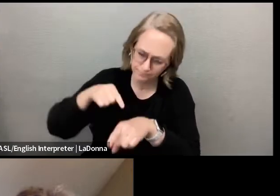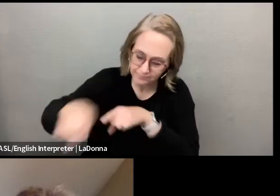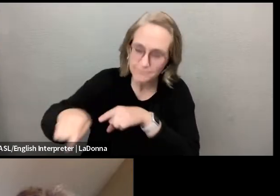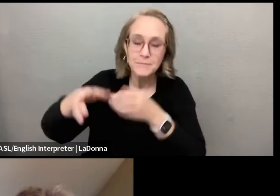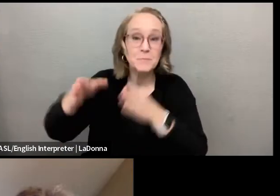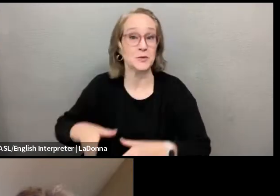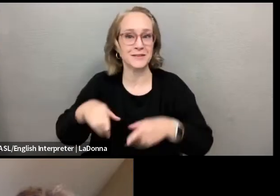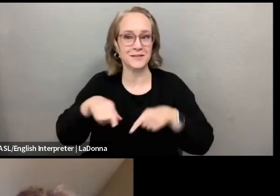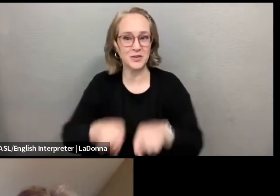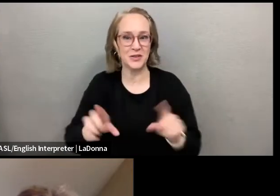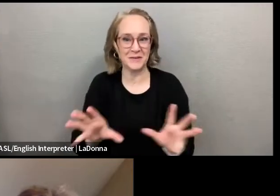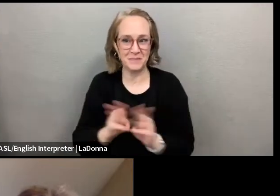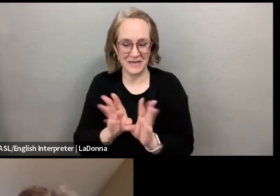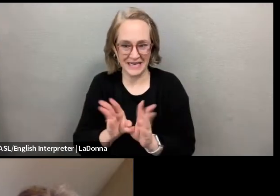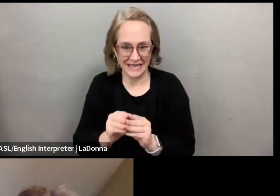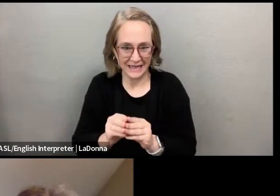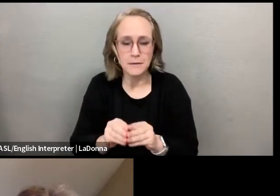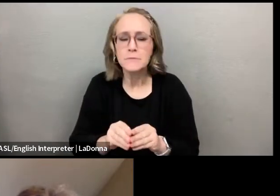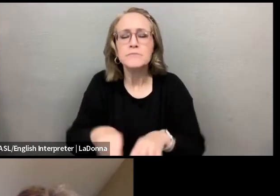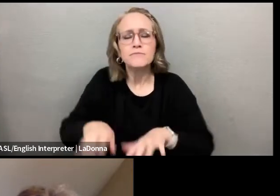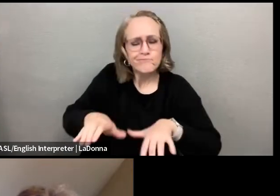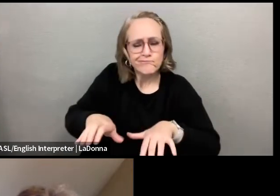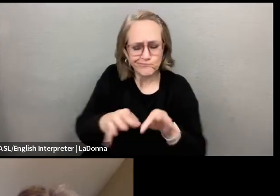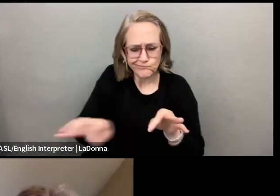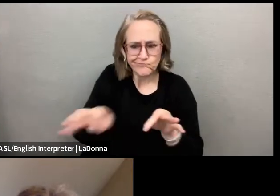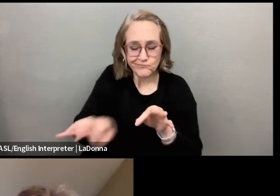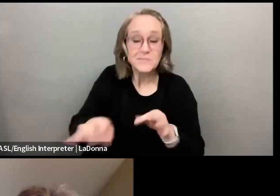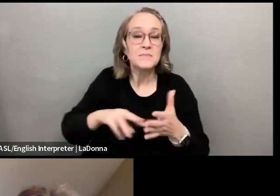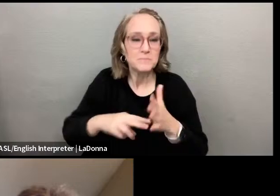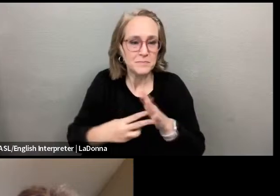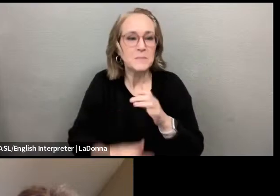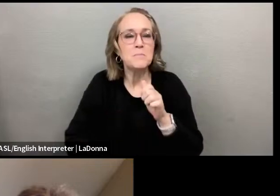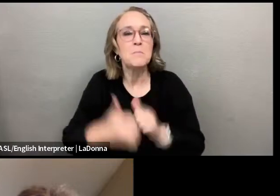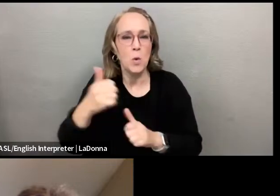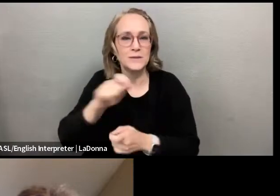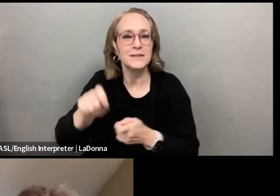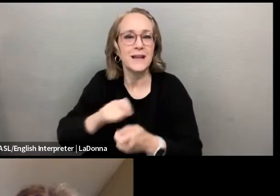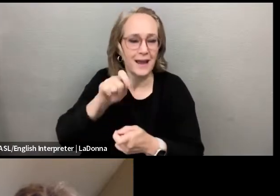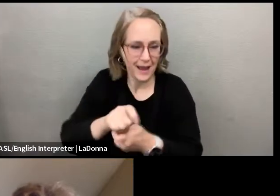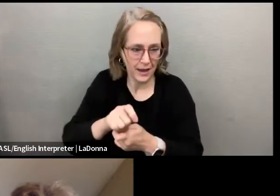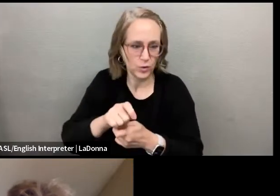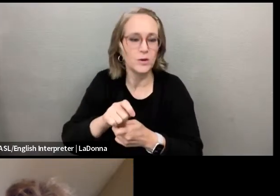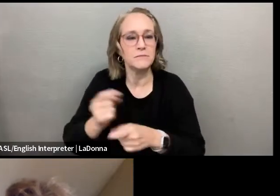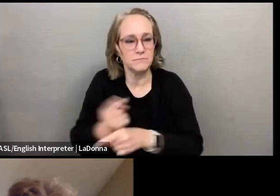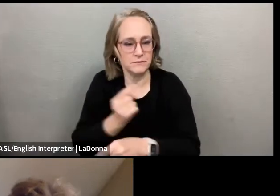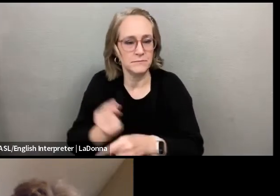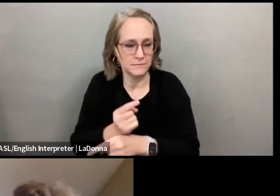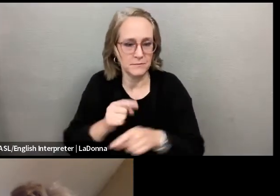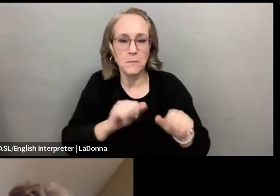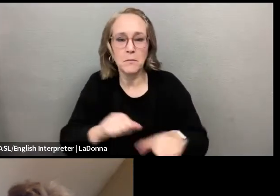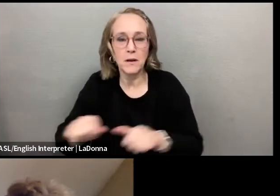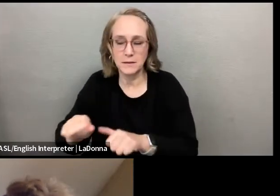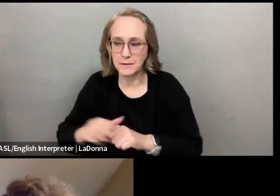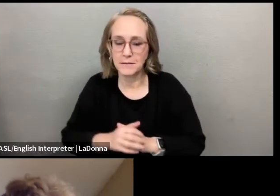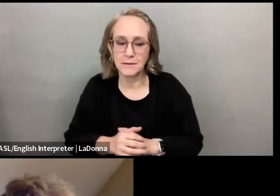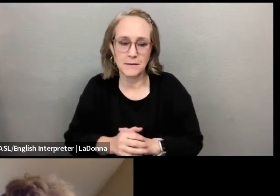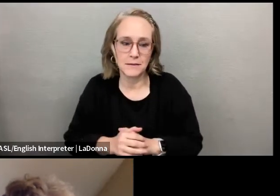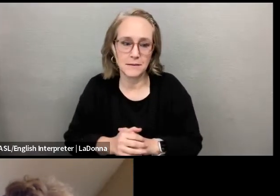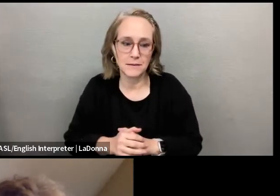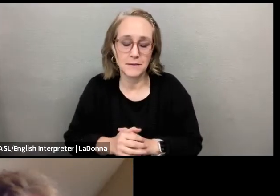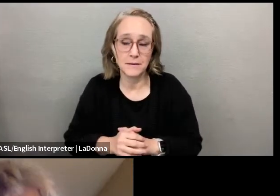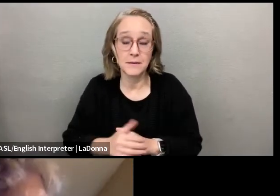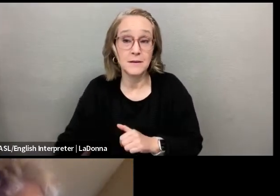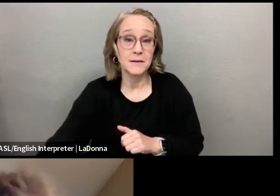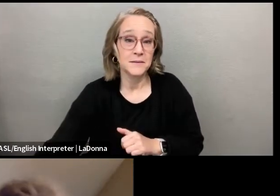in our meeting, and this gives us the most accurate captions possible. Just a quick note, because CART